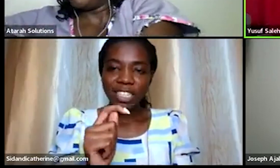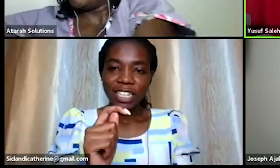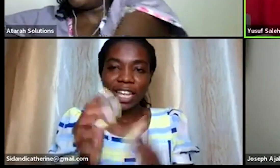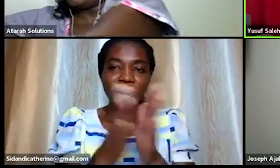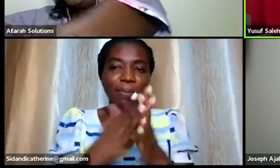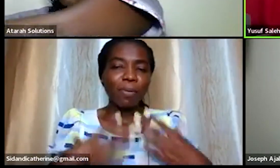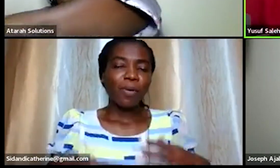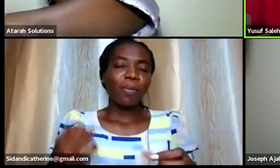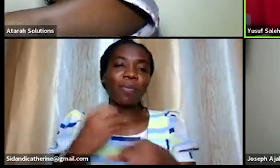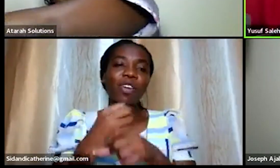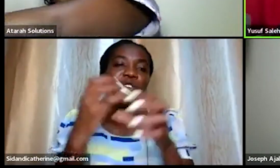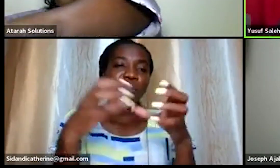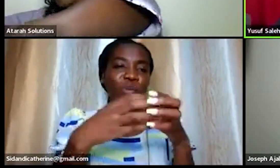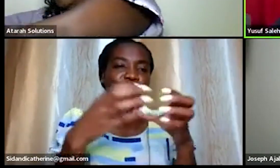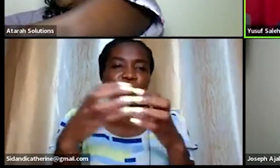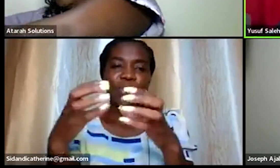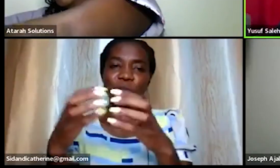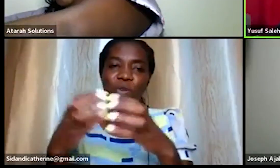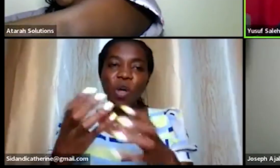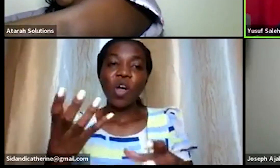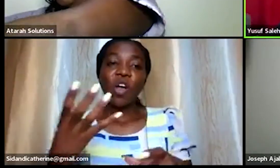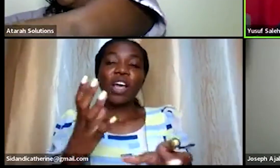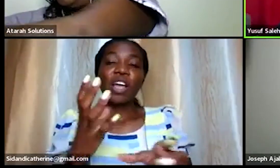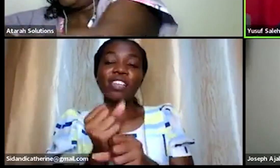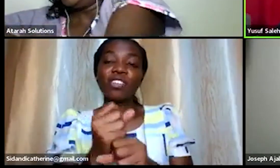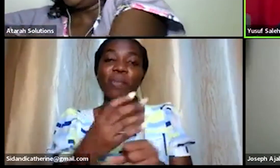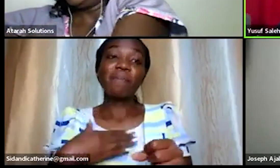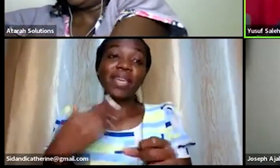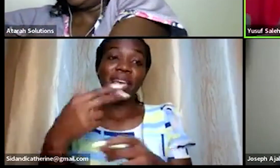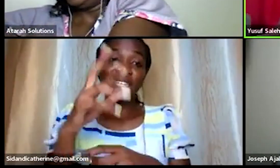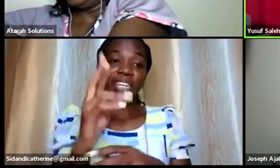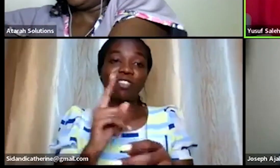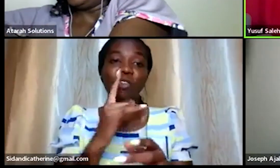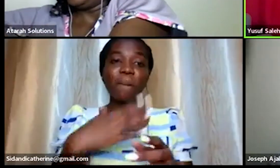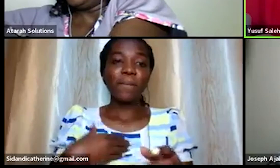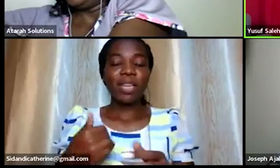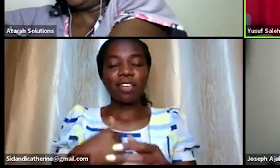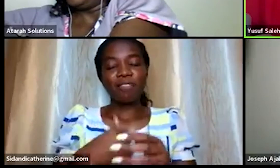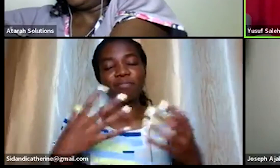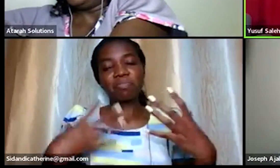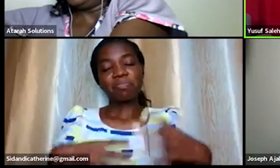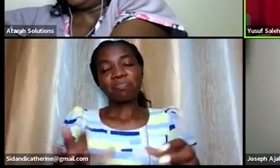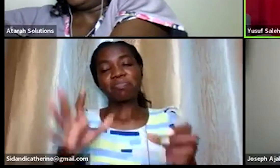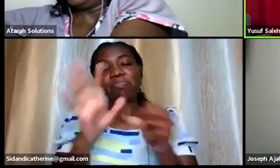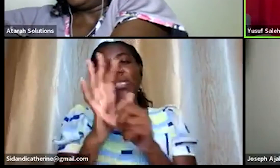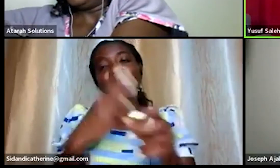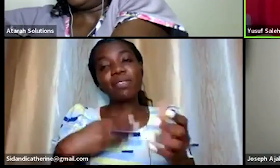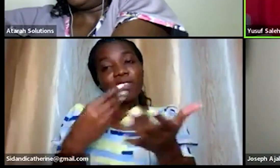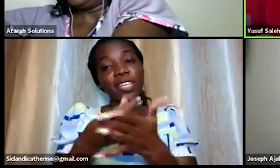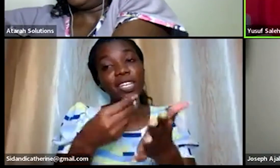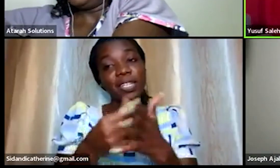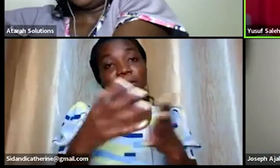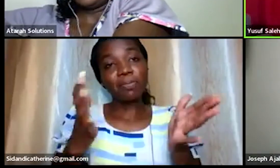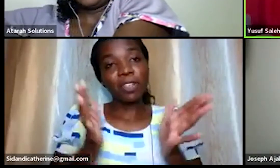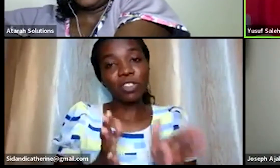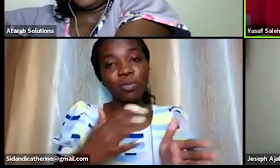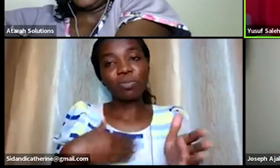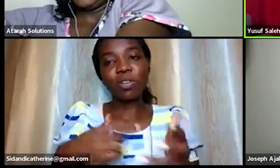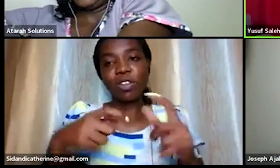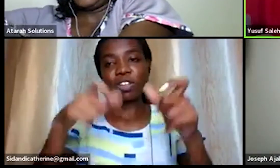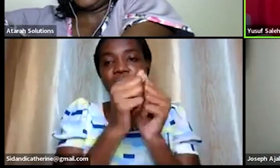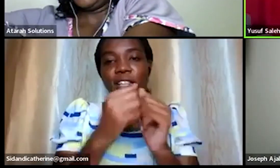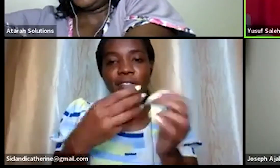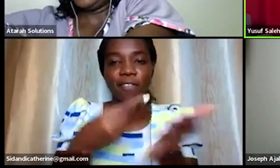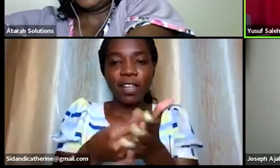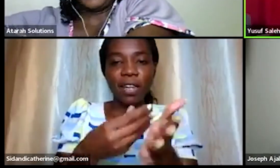in organizations. I'm a HR, so I hang out with the HR people alone. I'm a finance person, I hang out with finance people. I'm